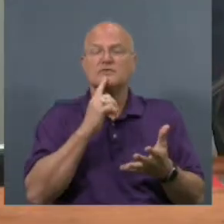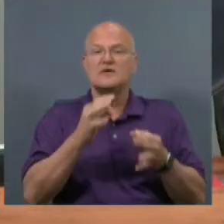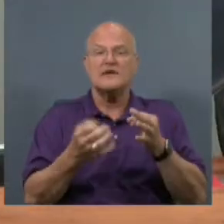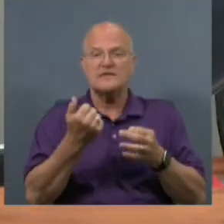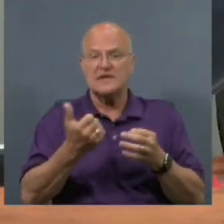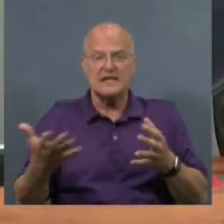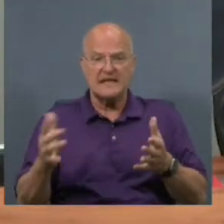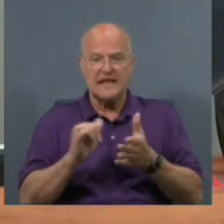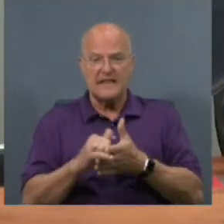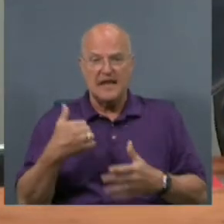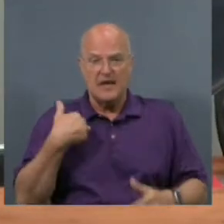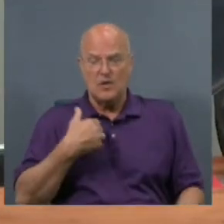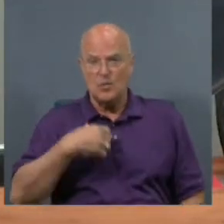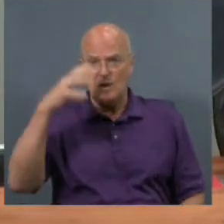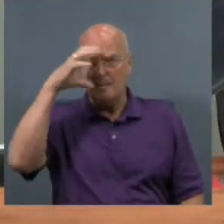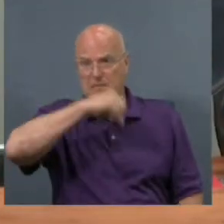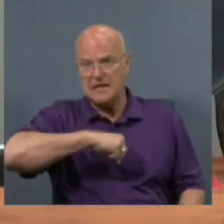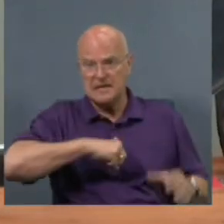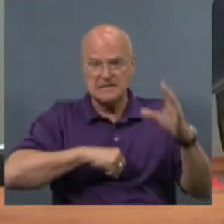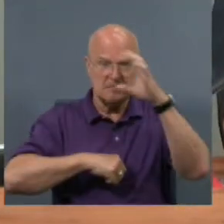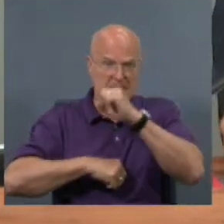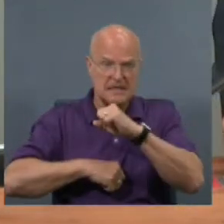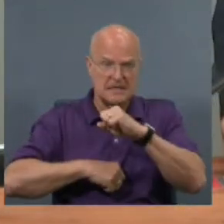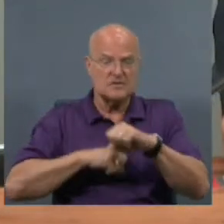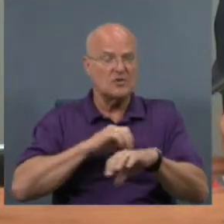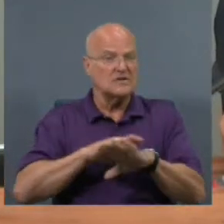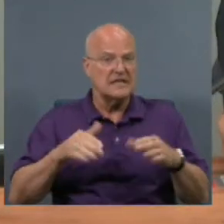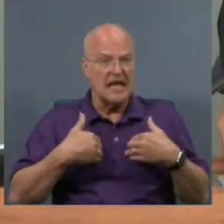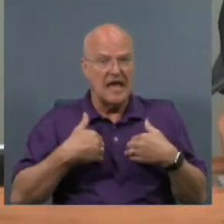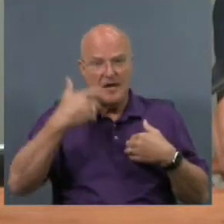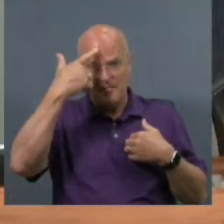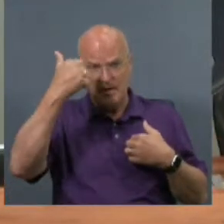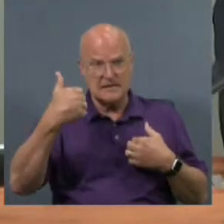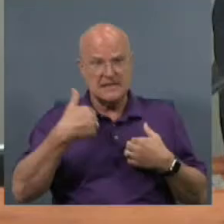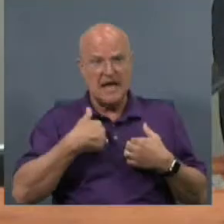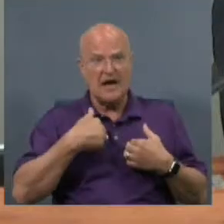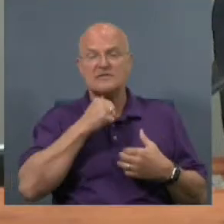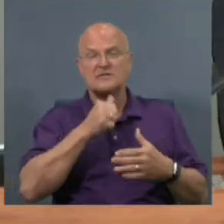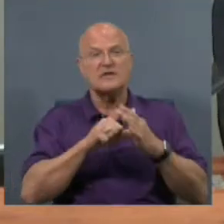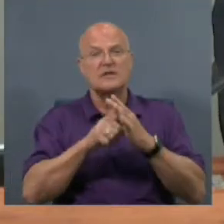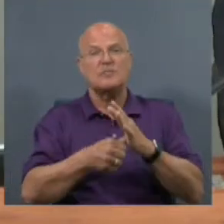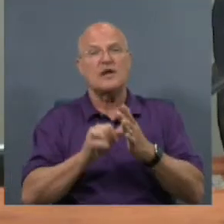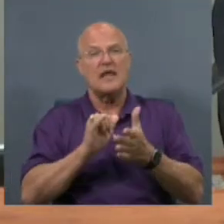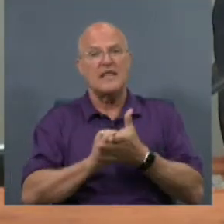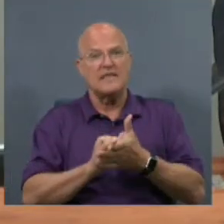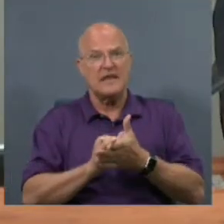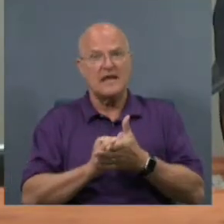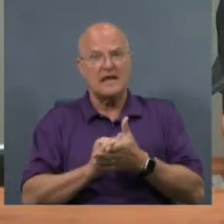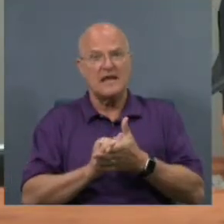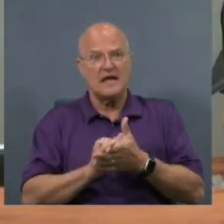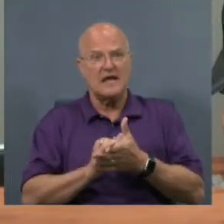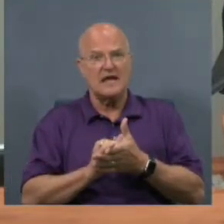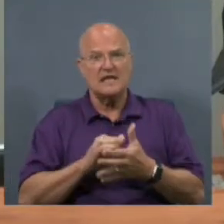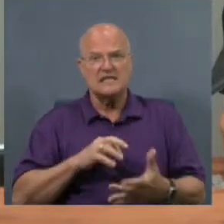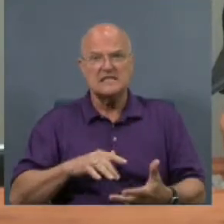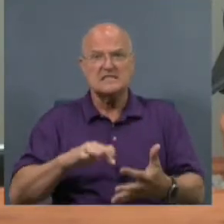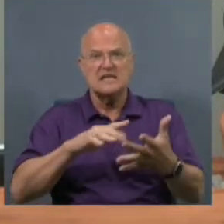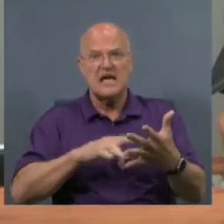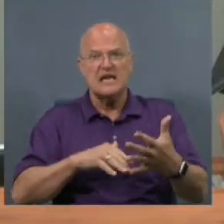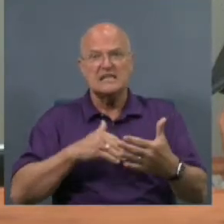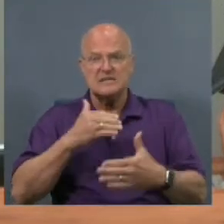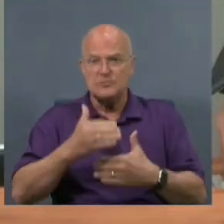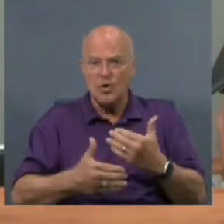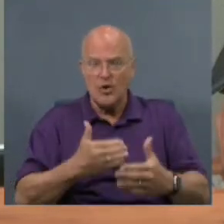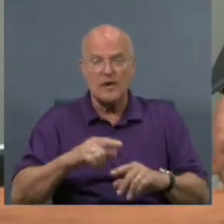there's anything that we missed or didn't have, because I was under the impression that there was studies maybe in the